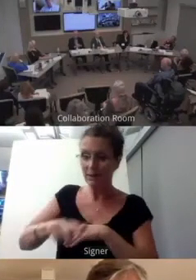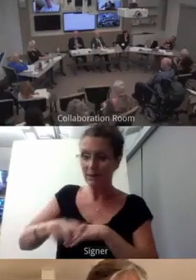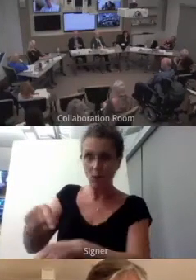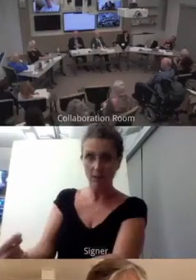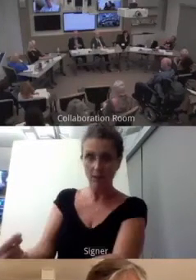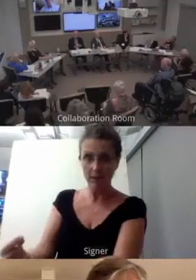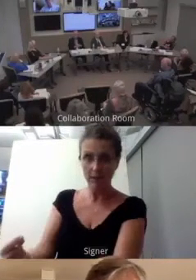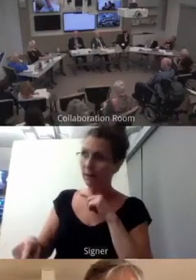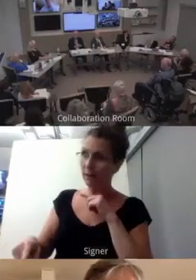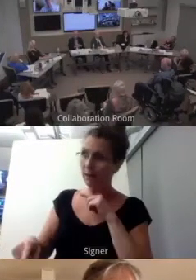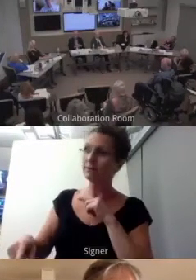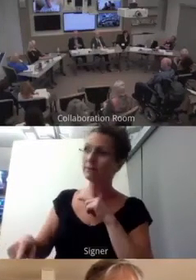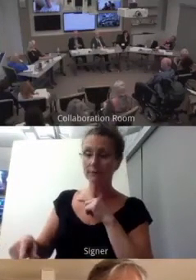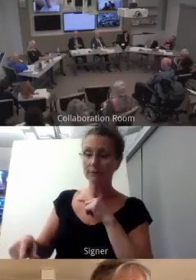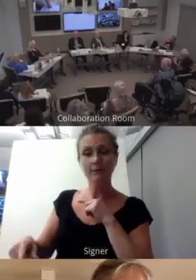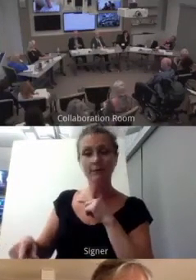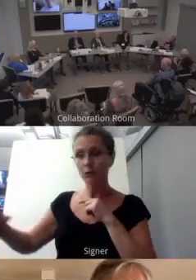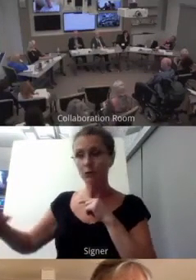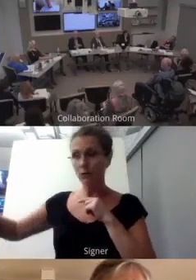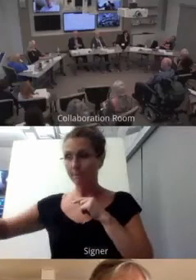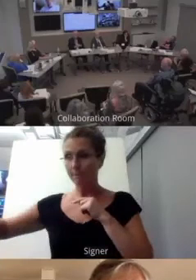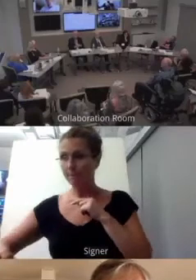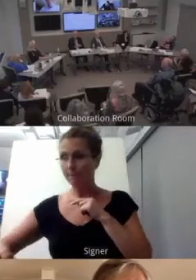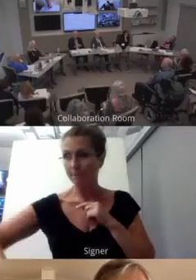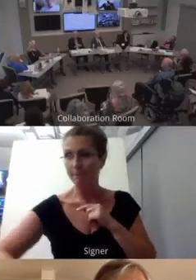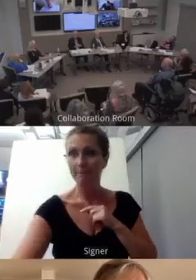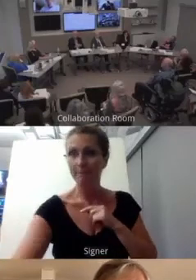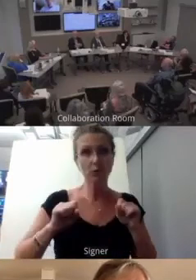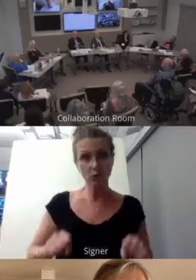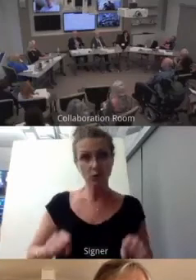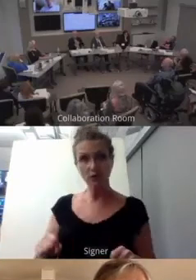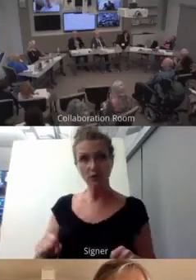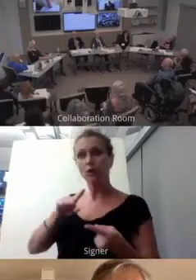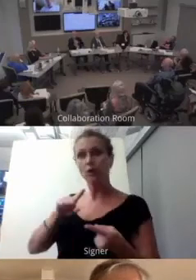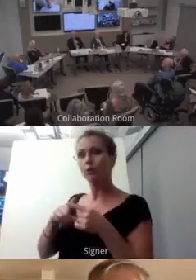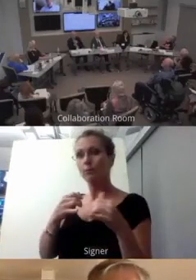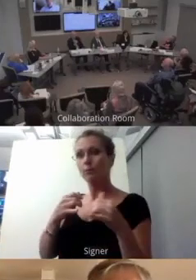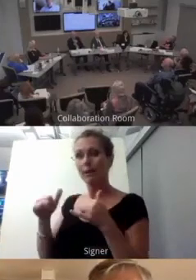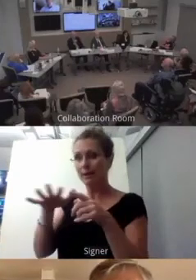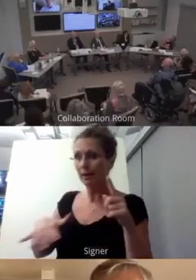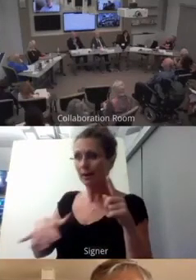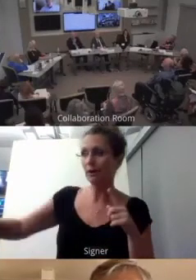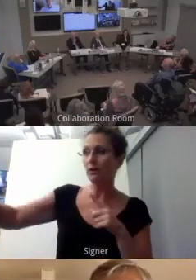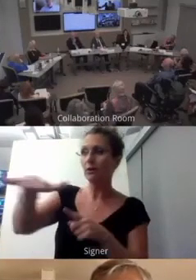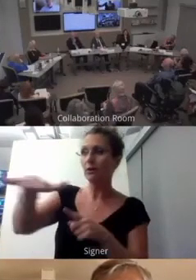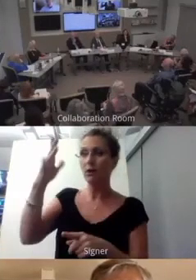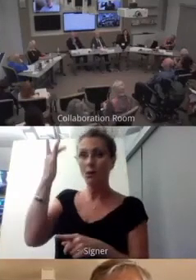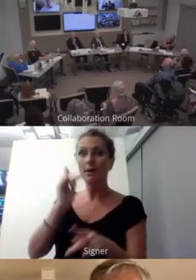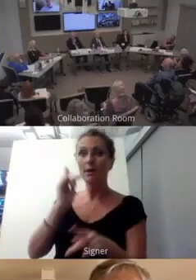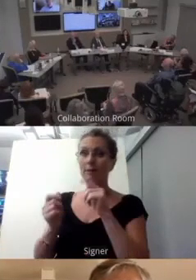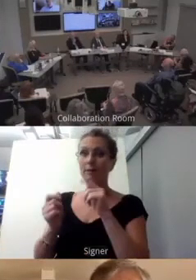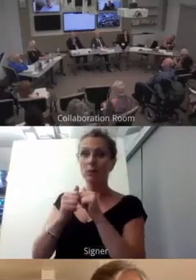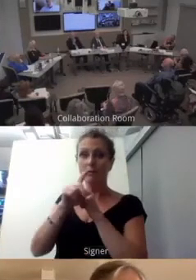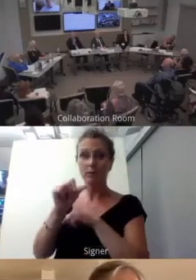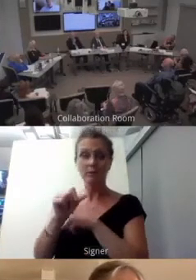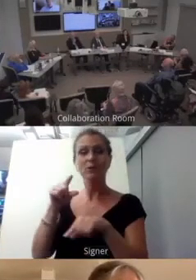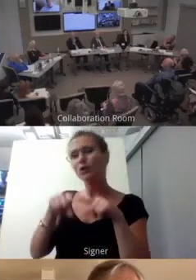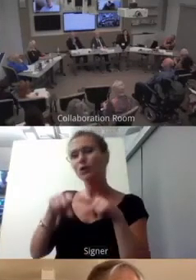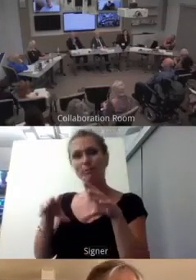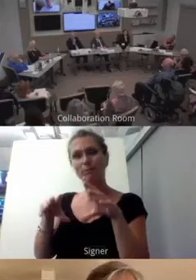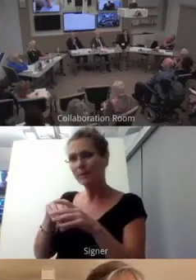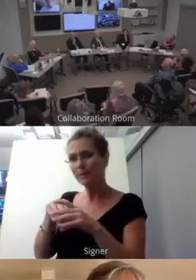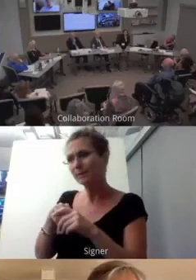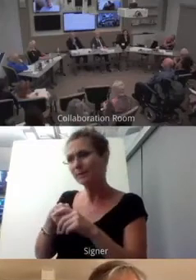the playing surface, because you would keep people with disabilities from being able to participate in sports. I mean,